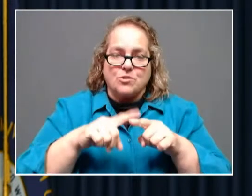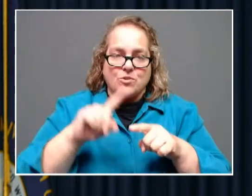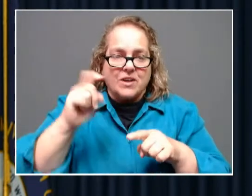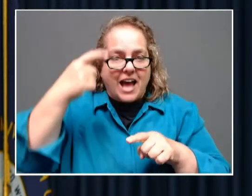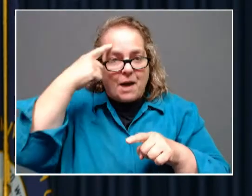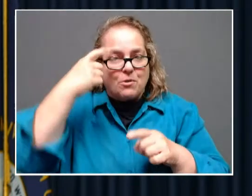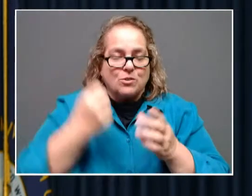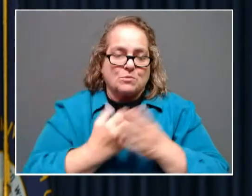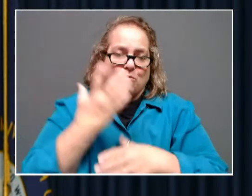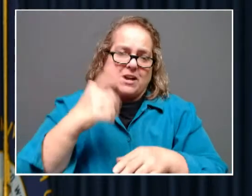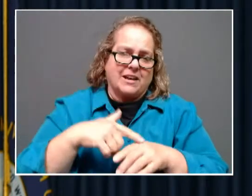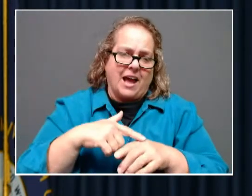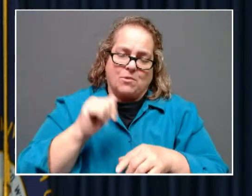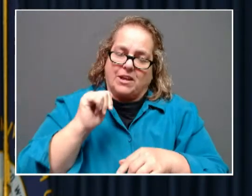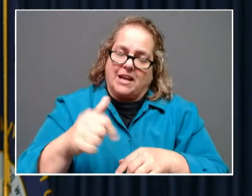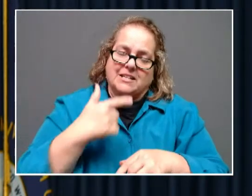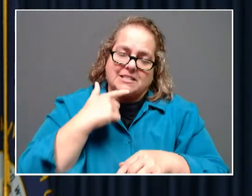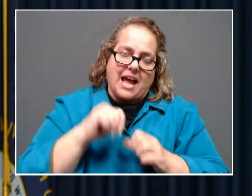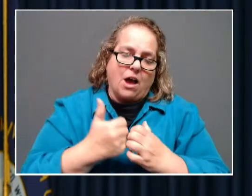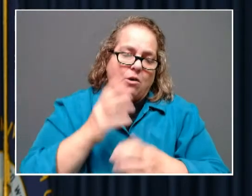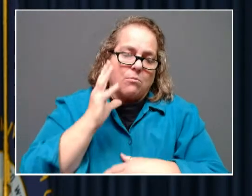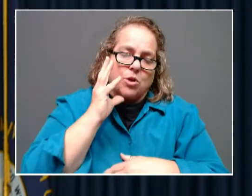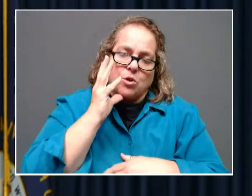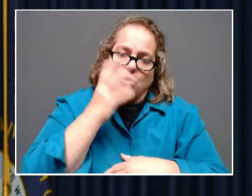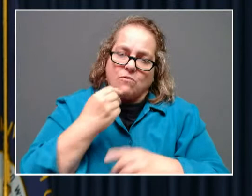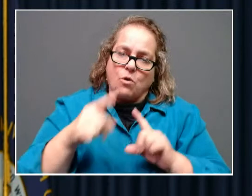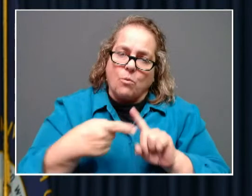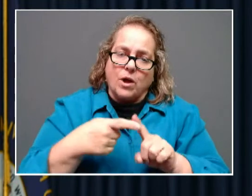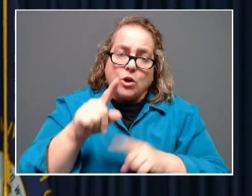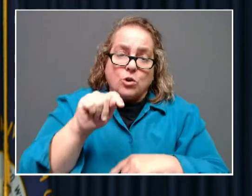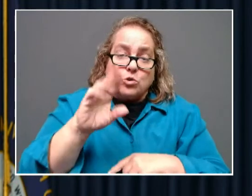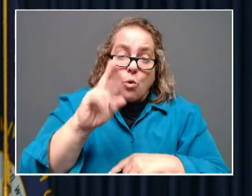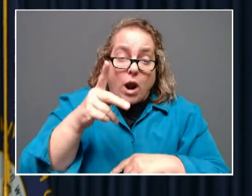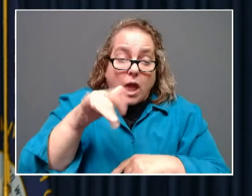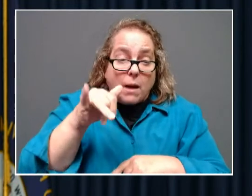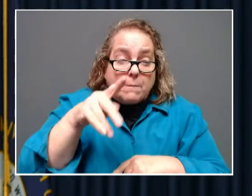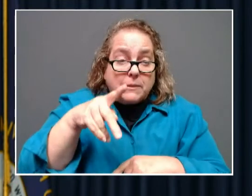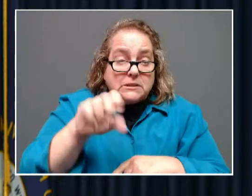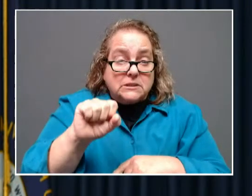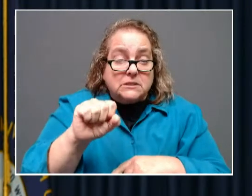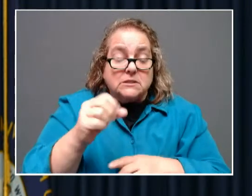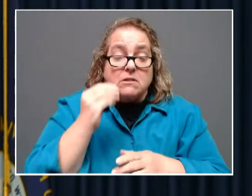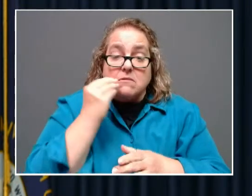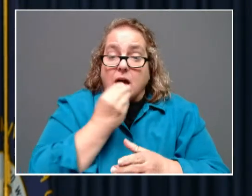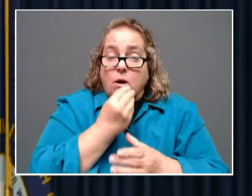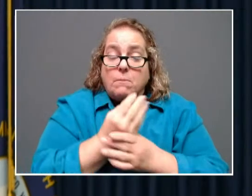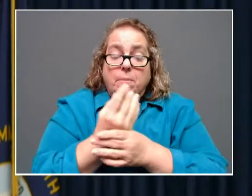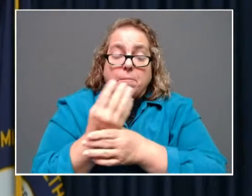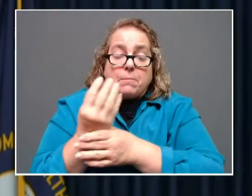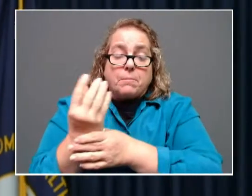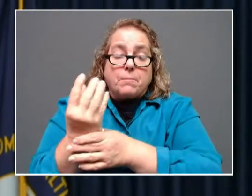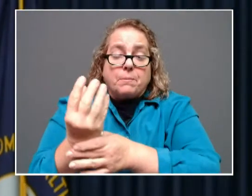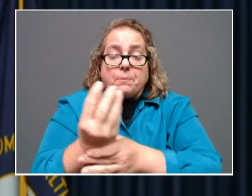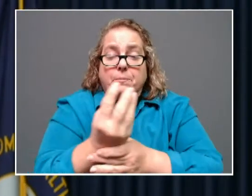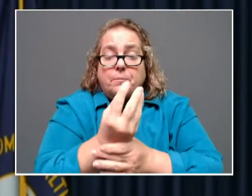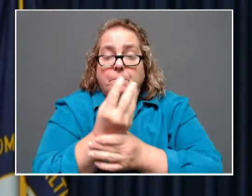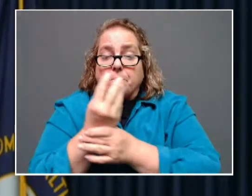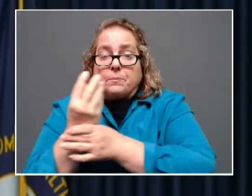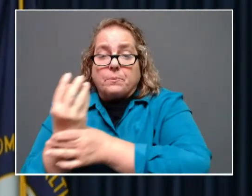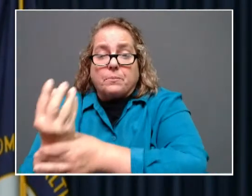the iconic tulip bulbs decorate the grounds. Their bright colors bring feelings of joy and hope after a long